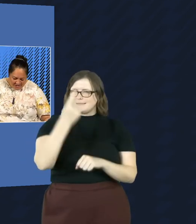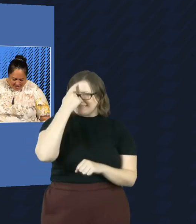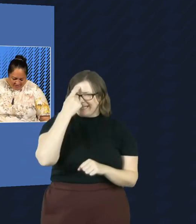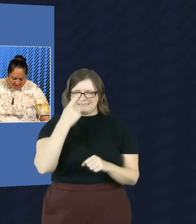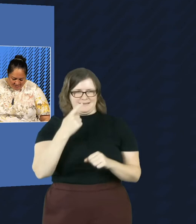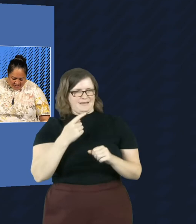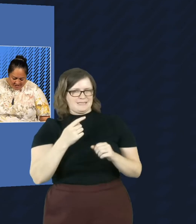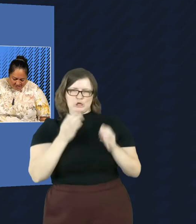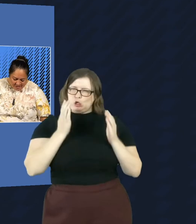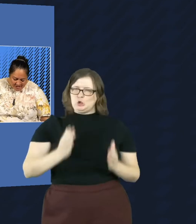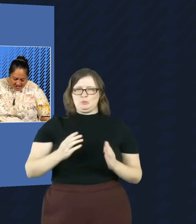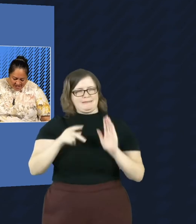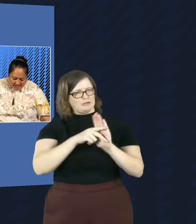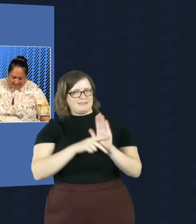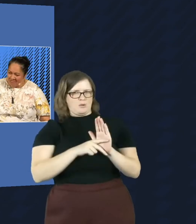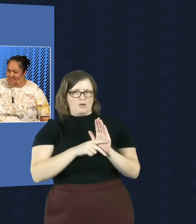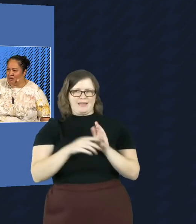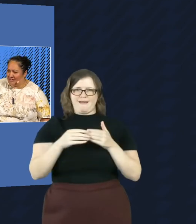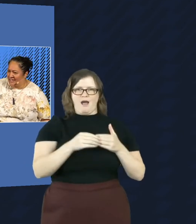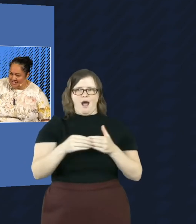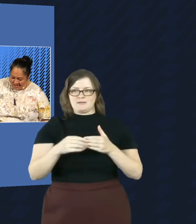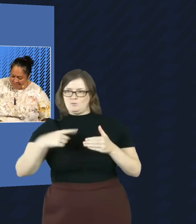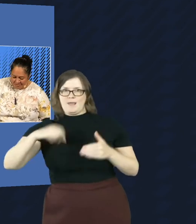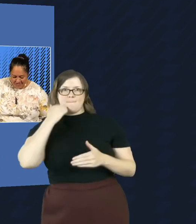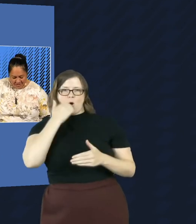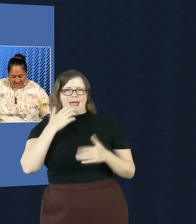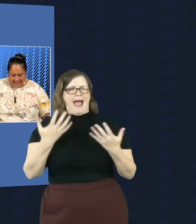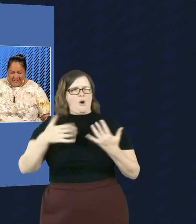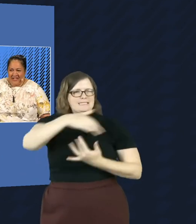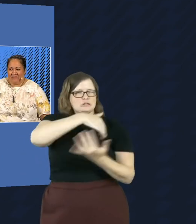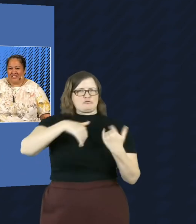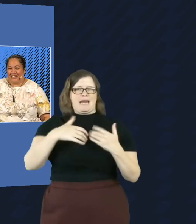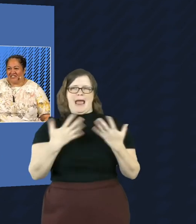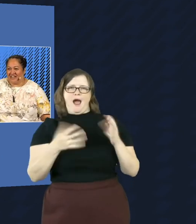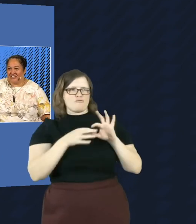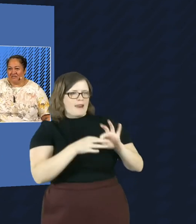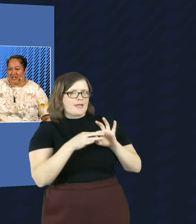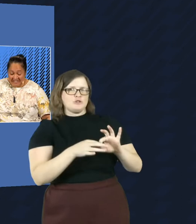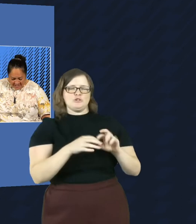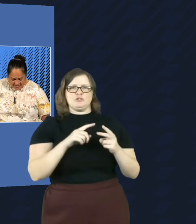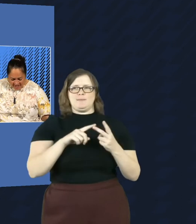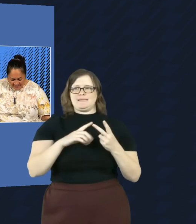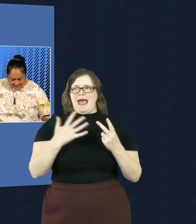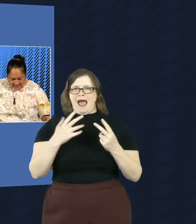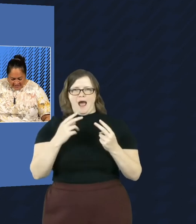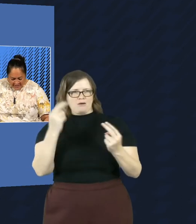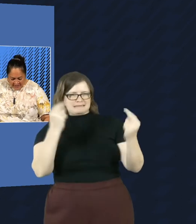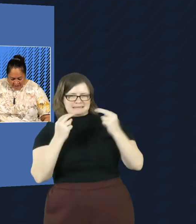for Māori anyway, that we interact with each other, form relationships, how we see ourselves, how we